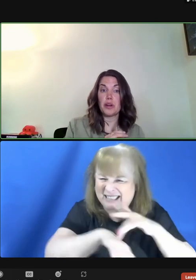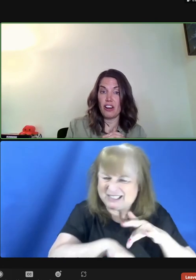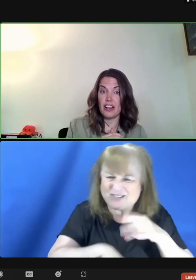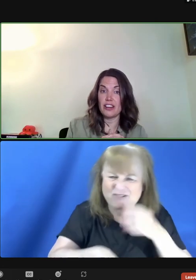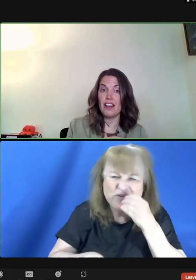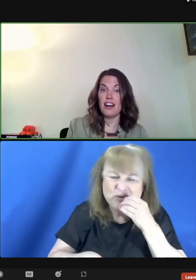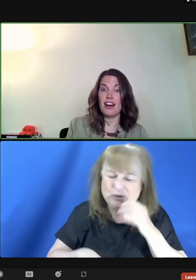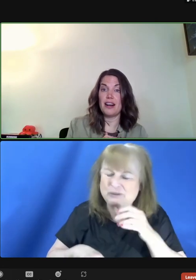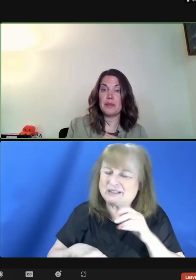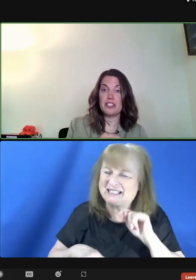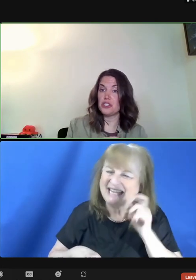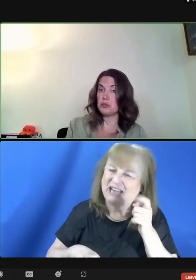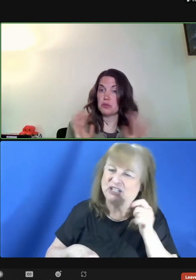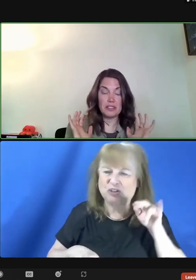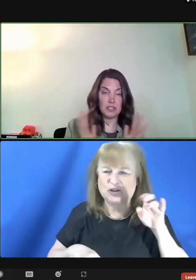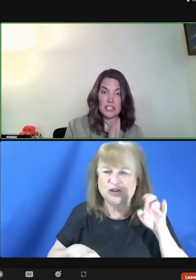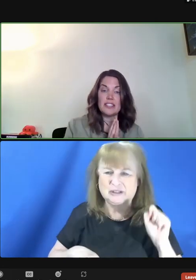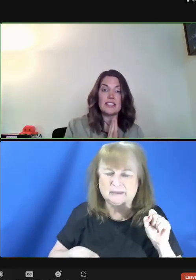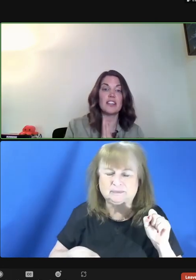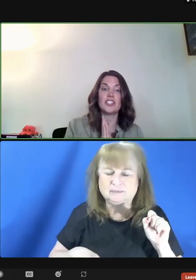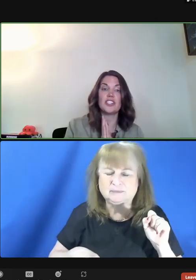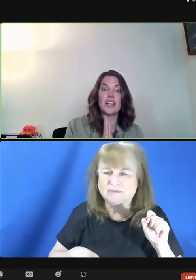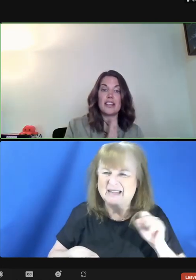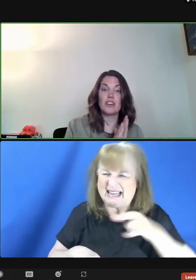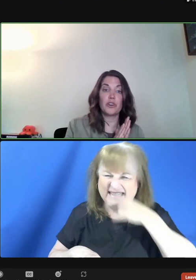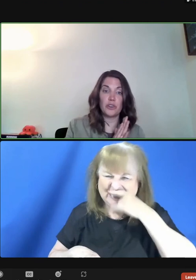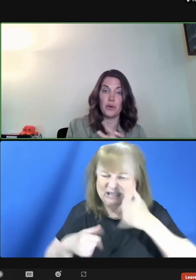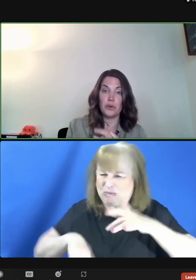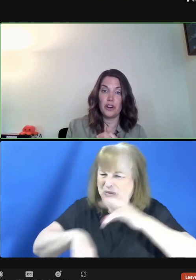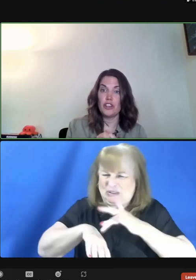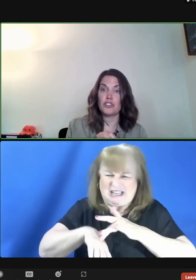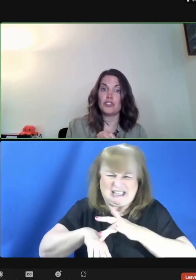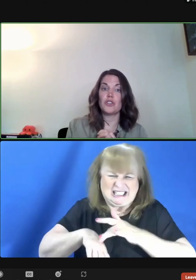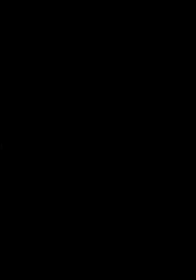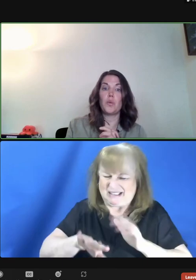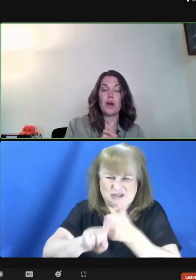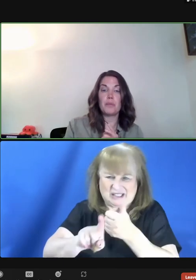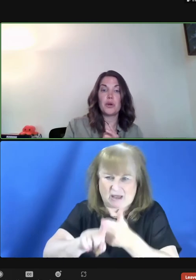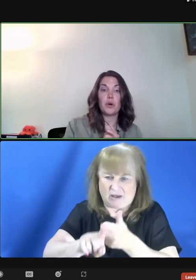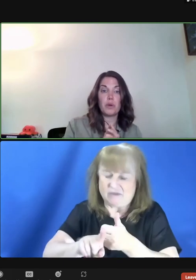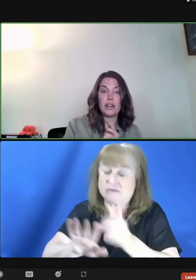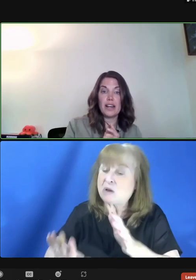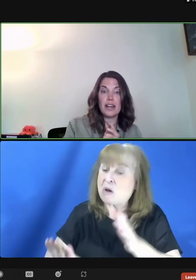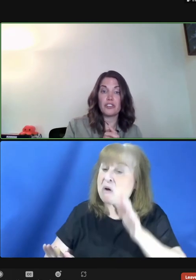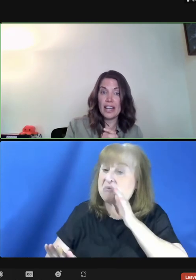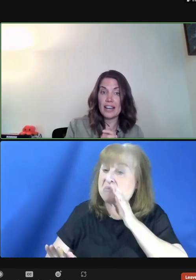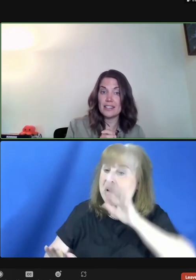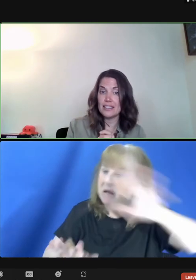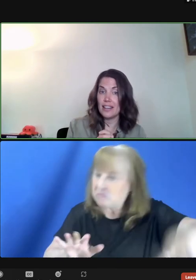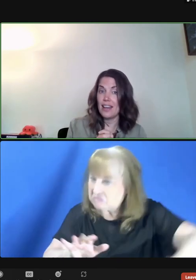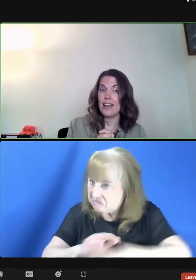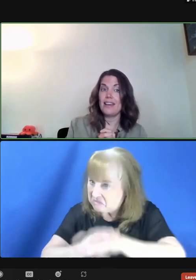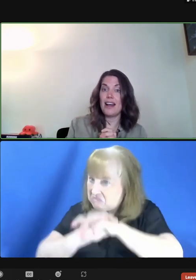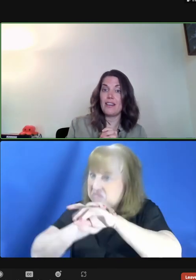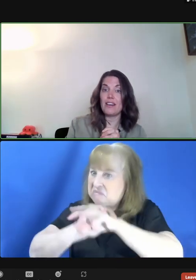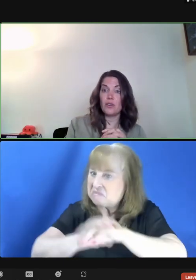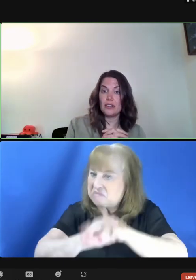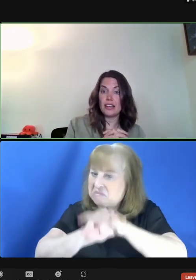something we were really working on. And so she was really resistant to touching anything on her own. So when mom incorporated hand under